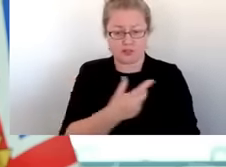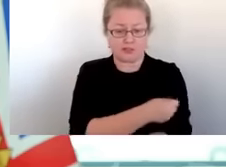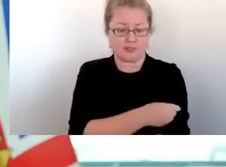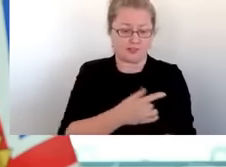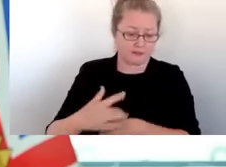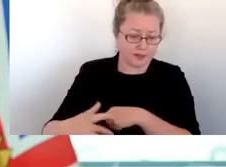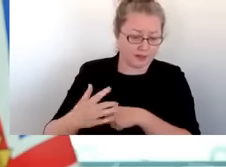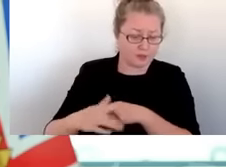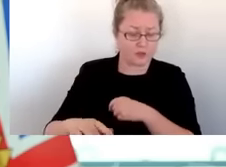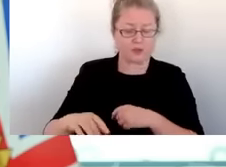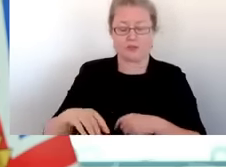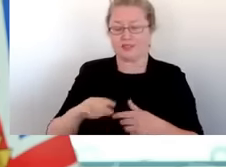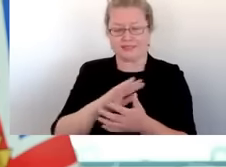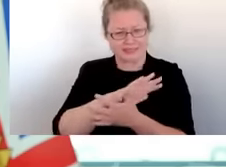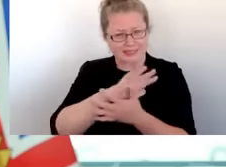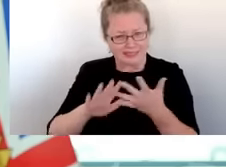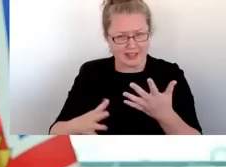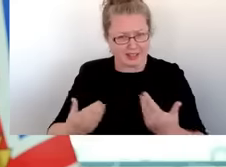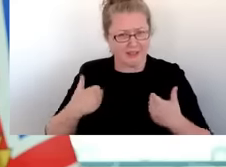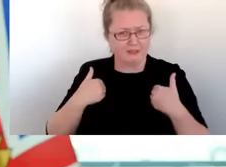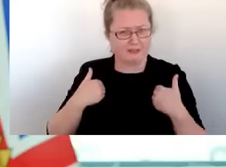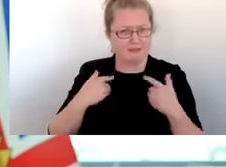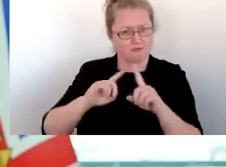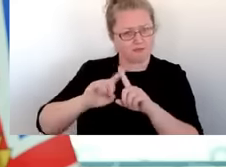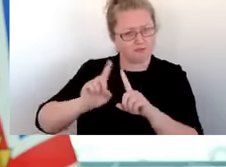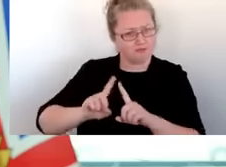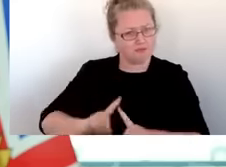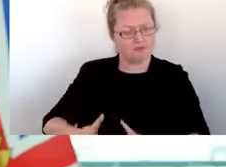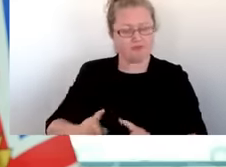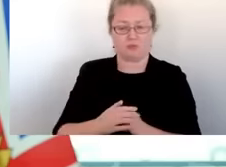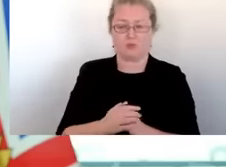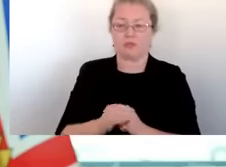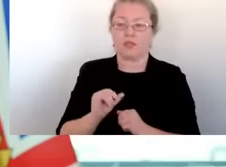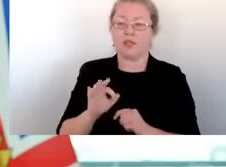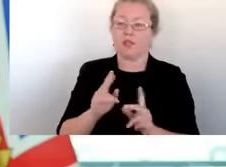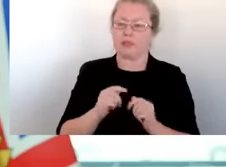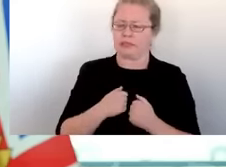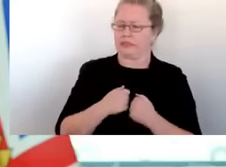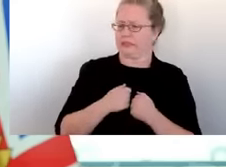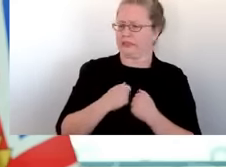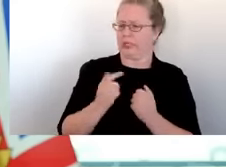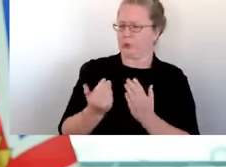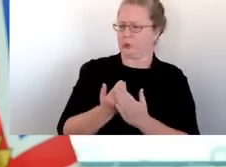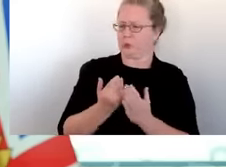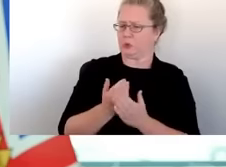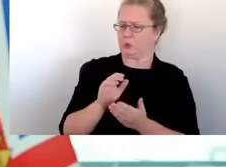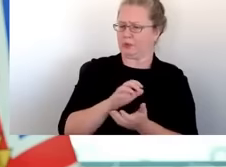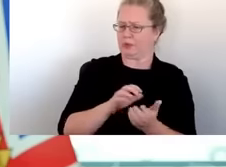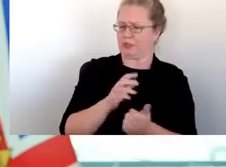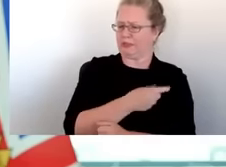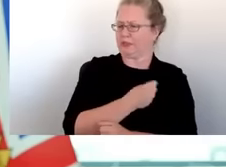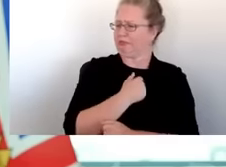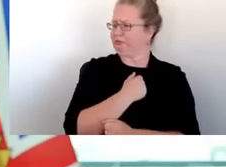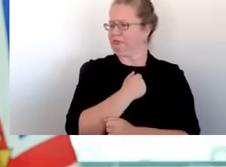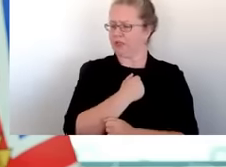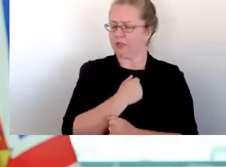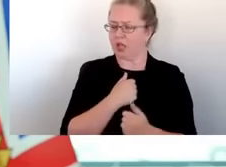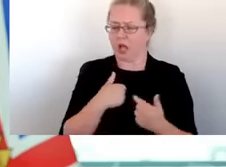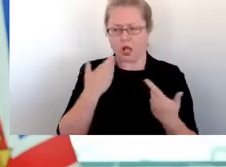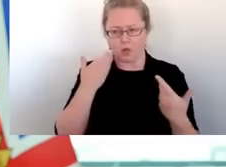available, and we really encourage people who perhaps are not sure, don't know enough about this vaccine, get your fall